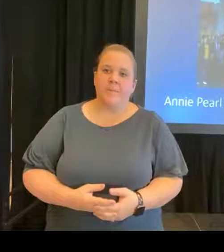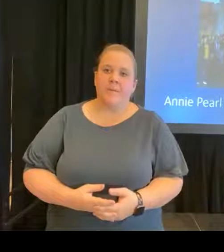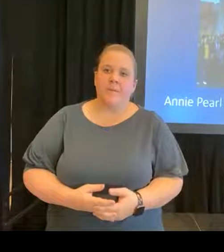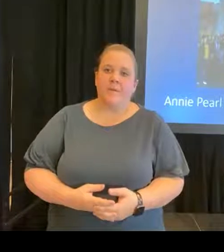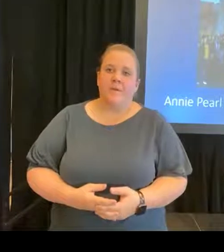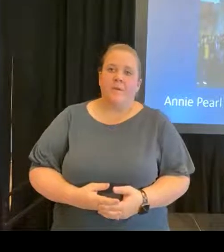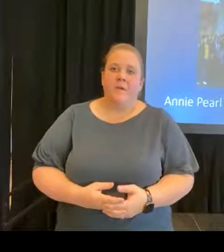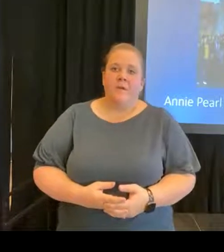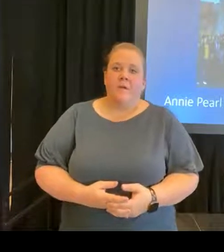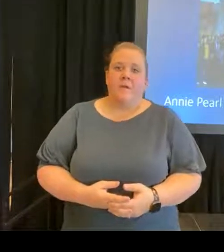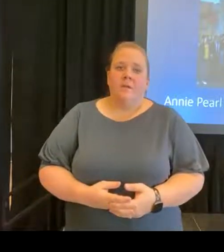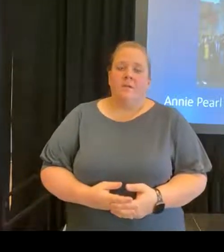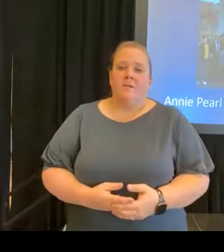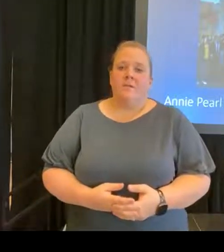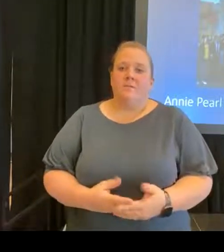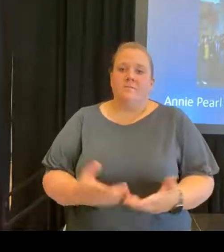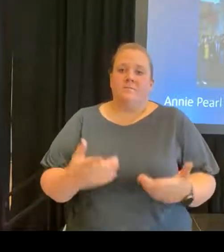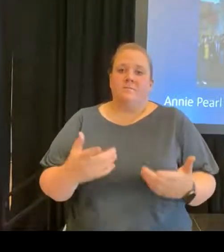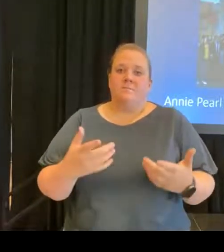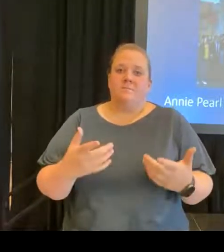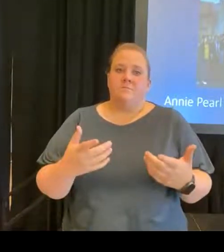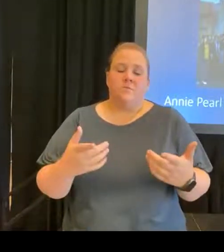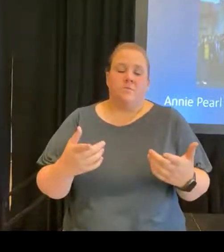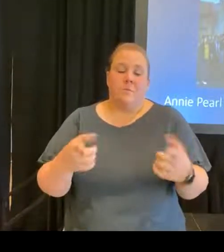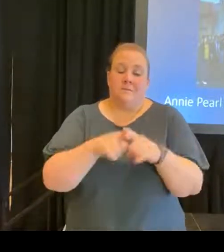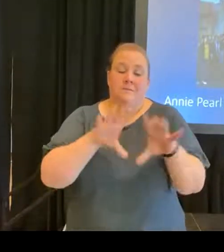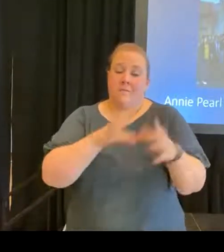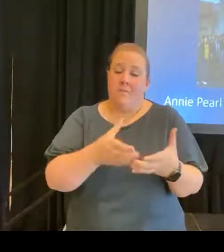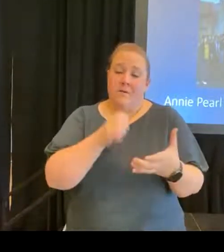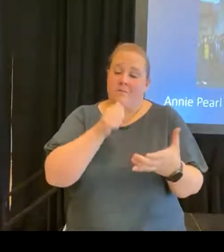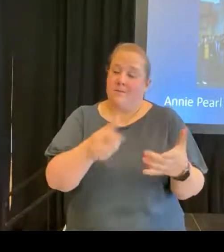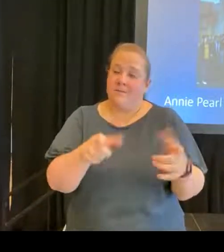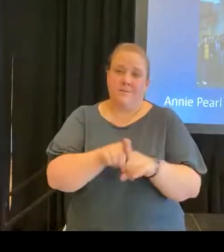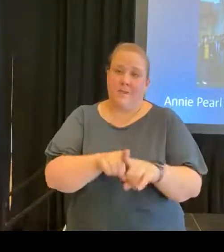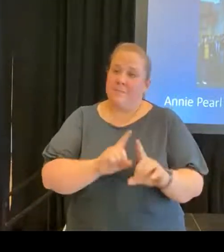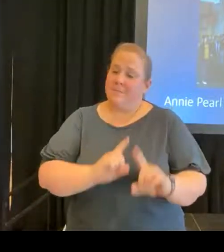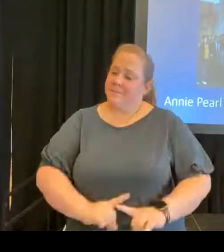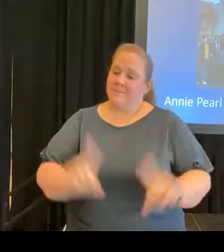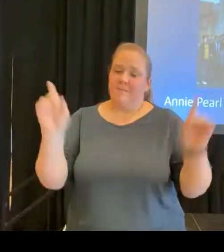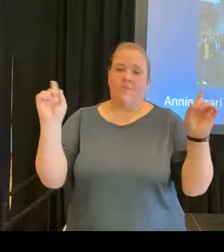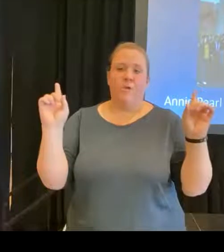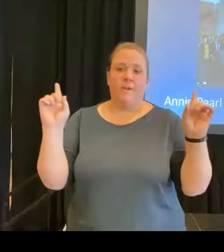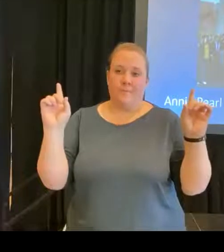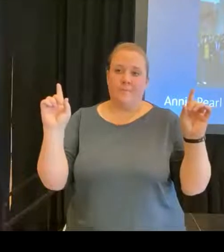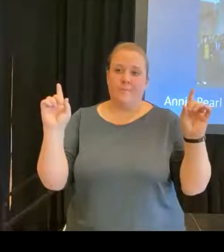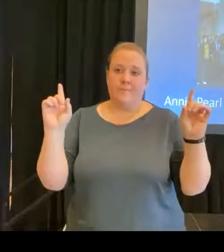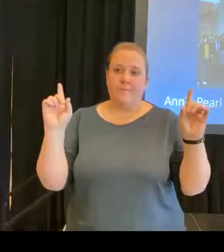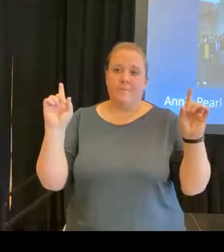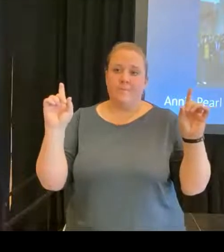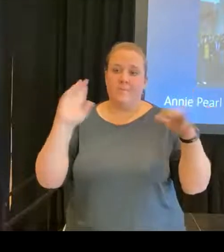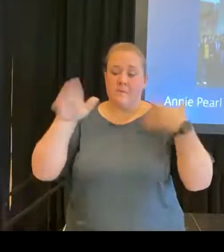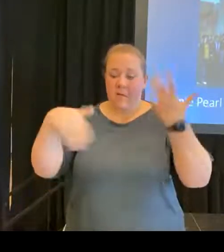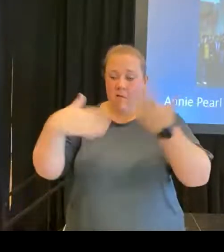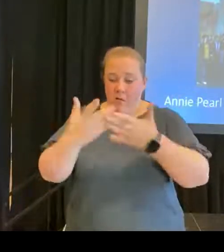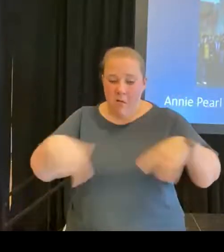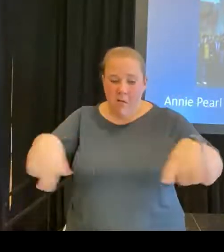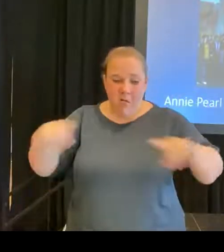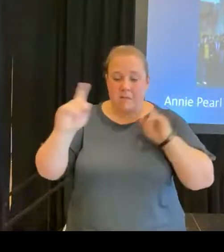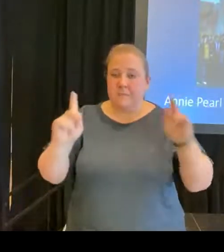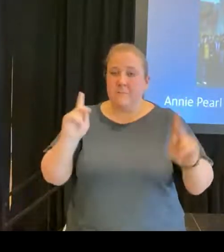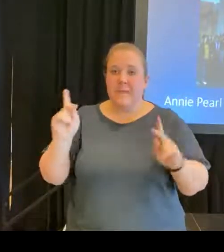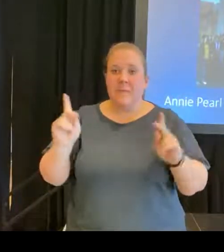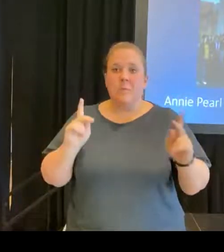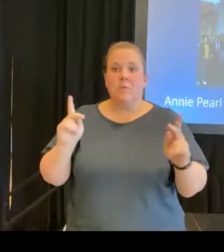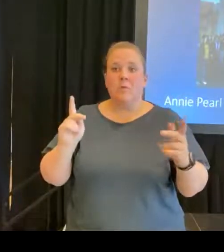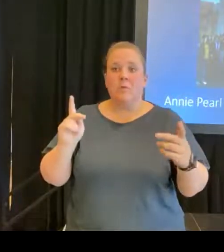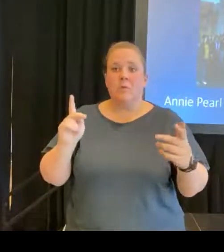No, it's no longer the same party. It's a different party altogether, because all of these people